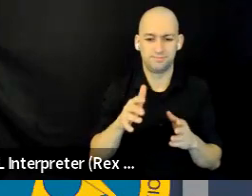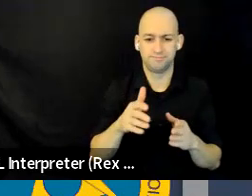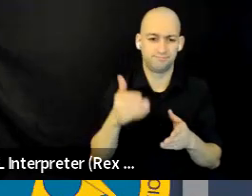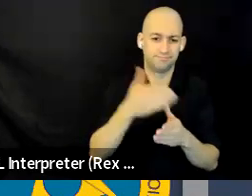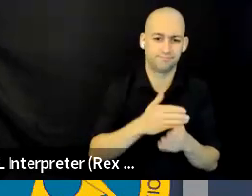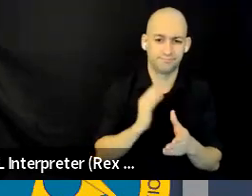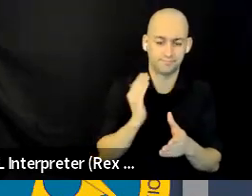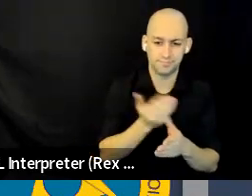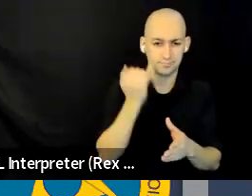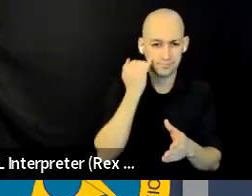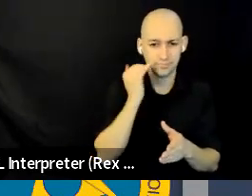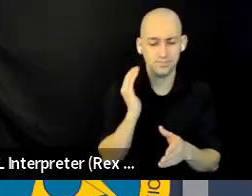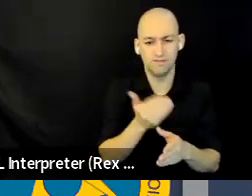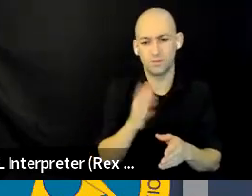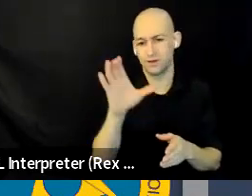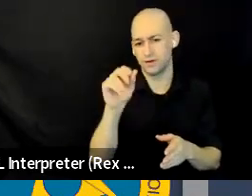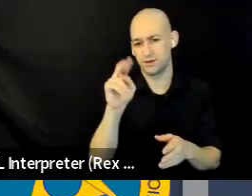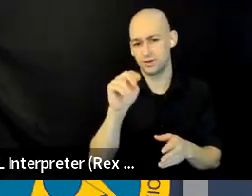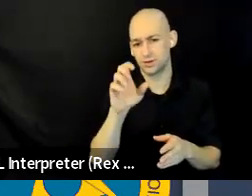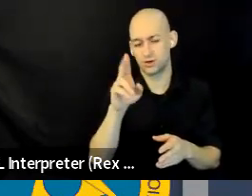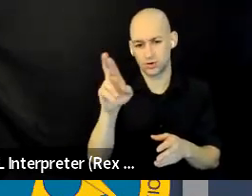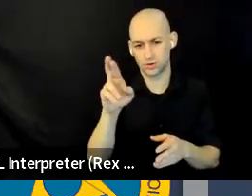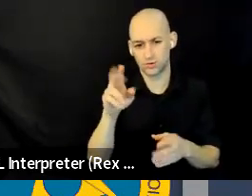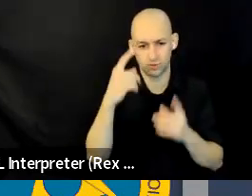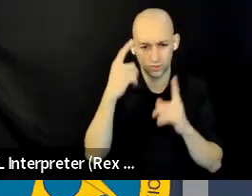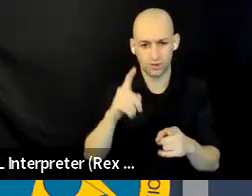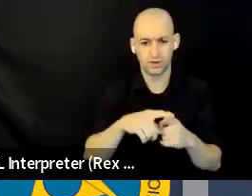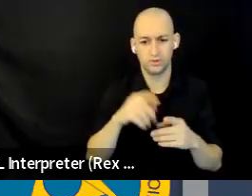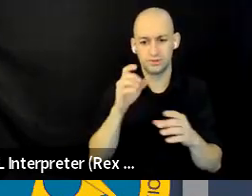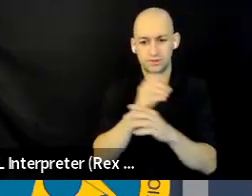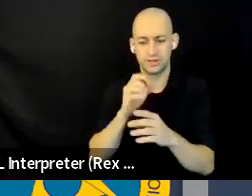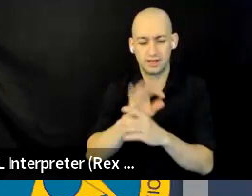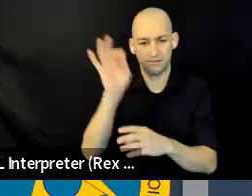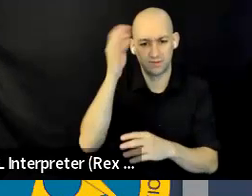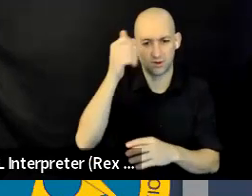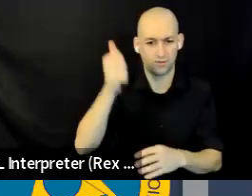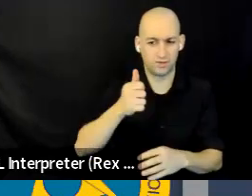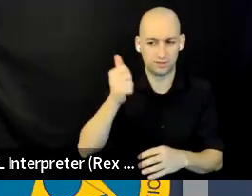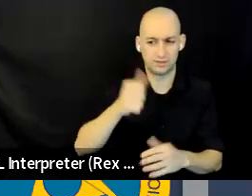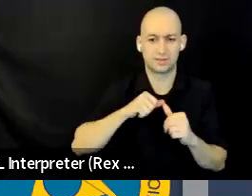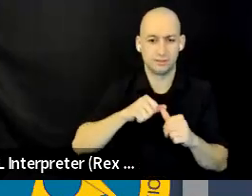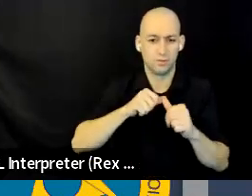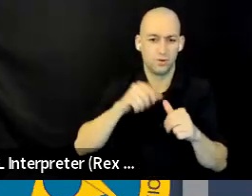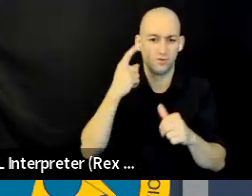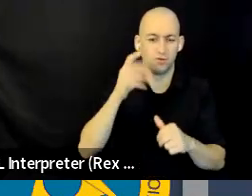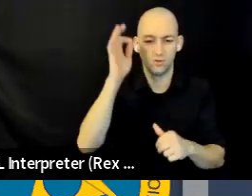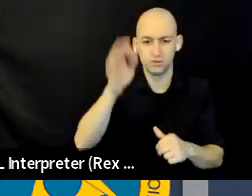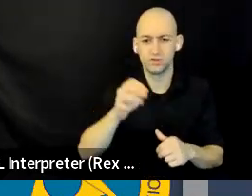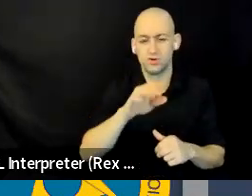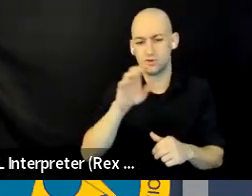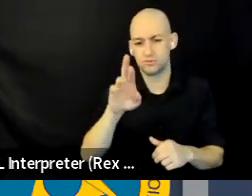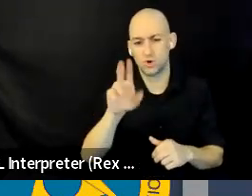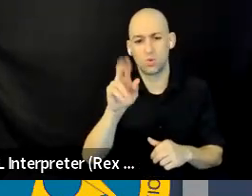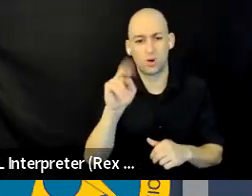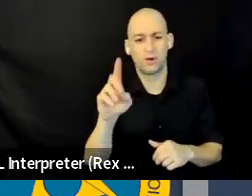all concur, to continue to seek federal funds to keep this going for future rounds.